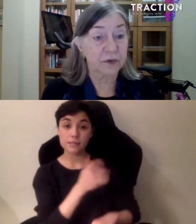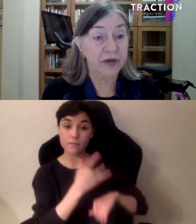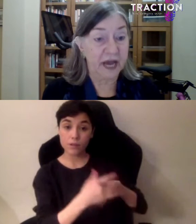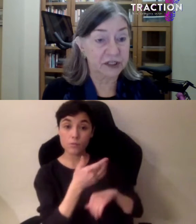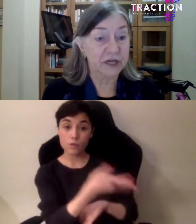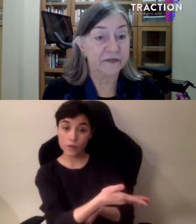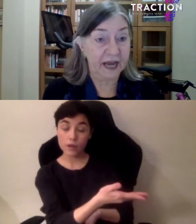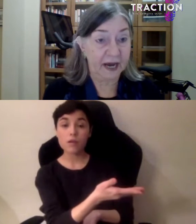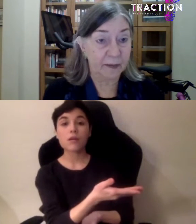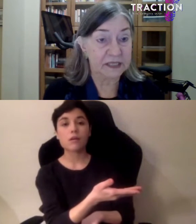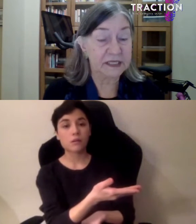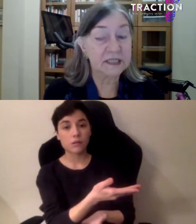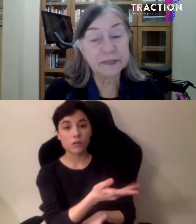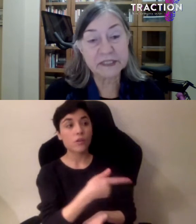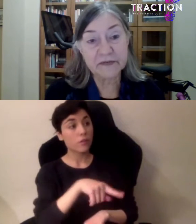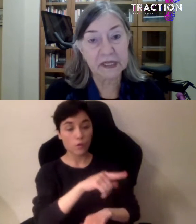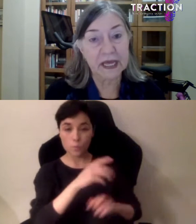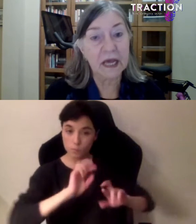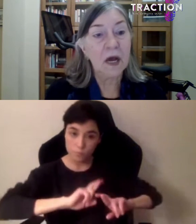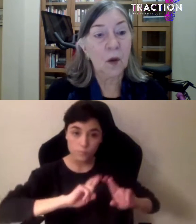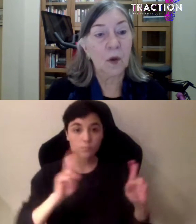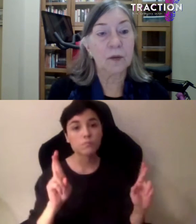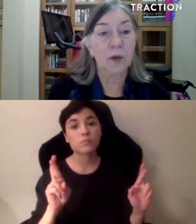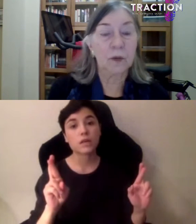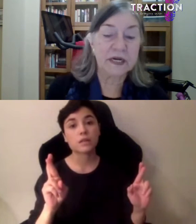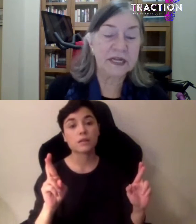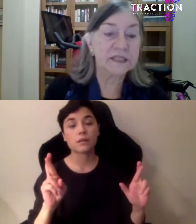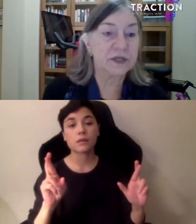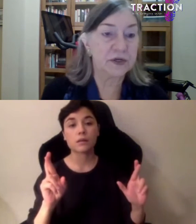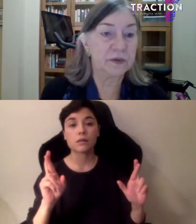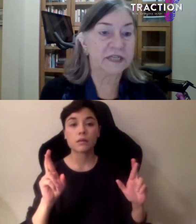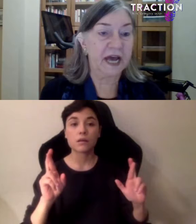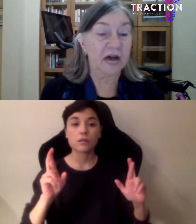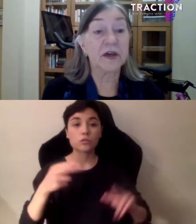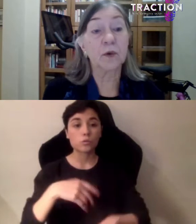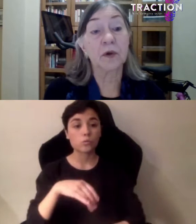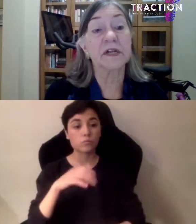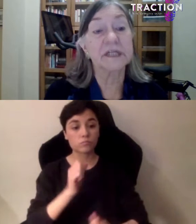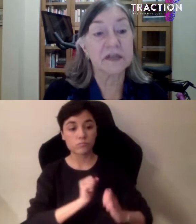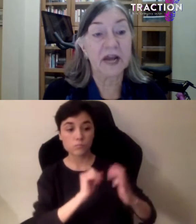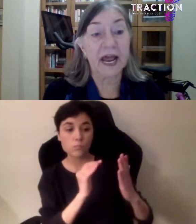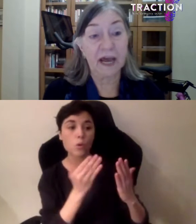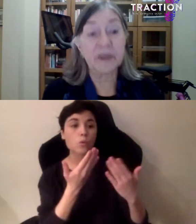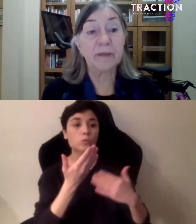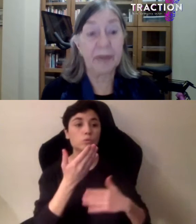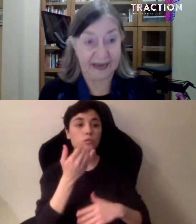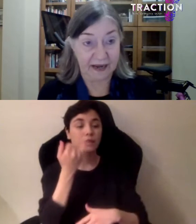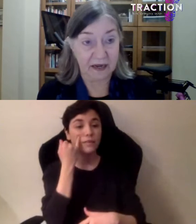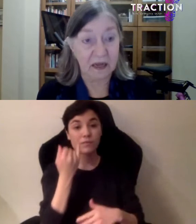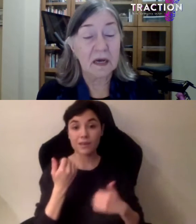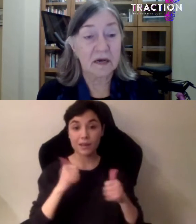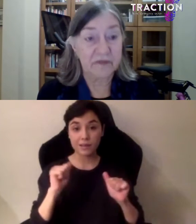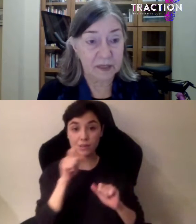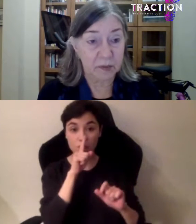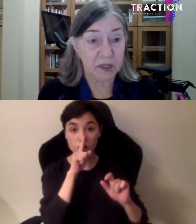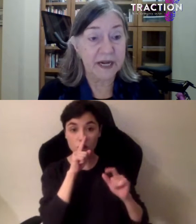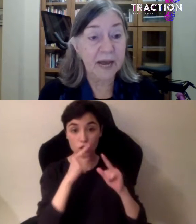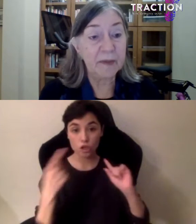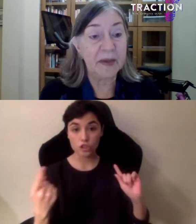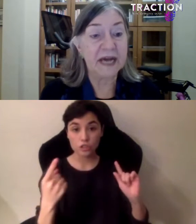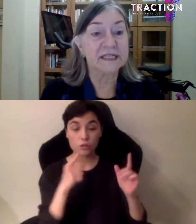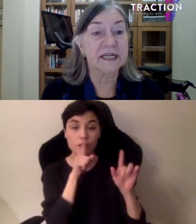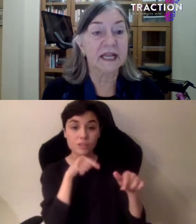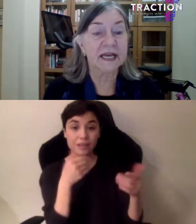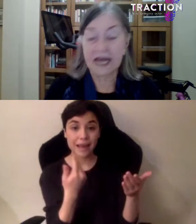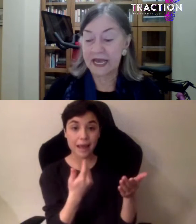an allergic reaction if it happens. And specifically, what one needs to do is to have the equivalent of an EpiPen available. And